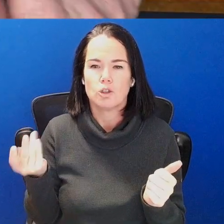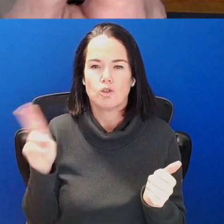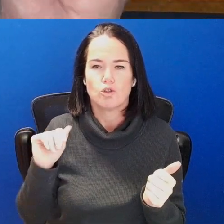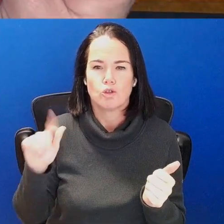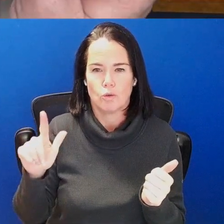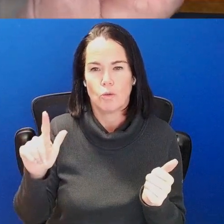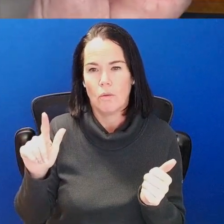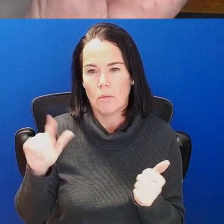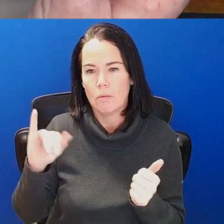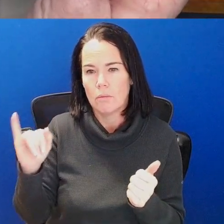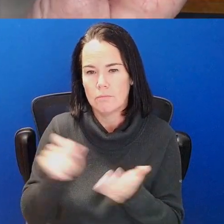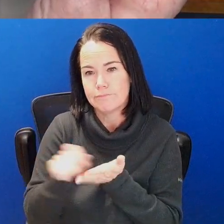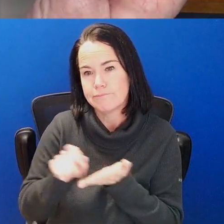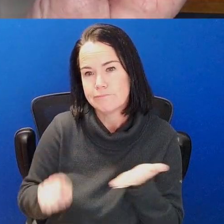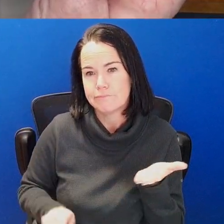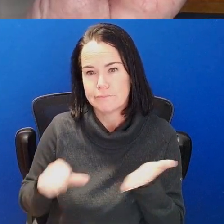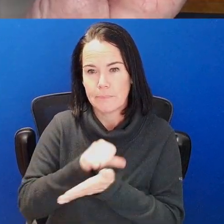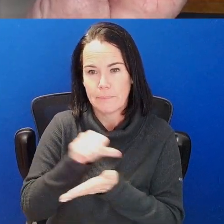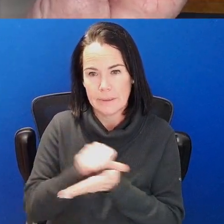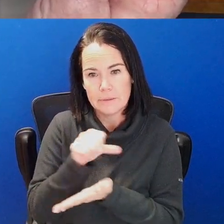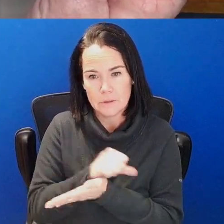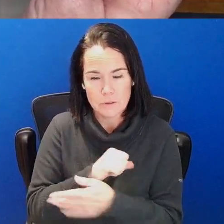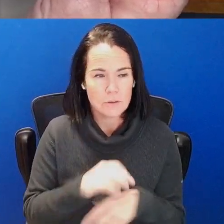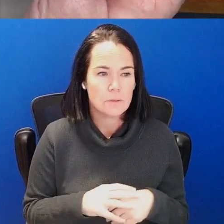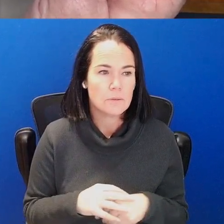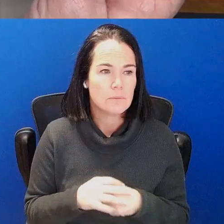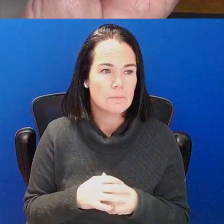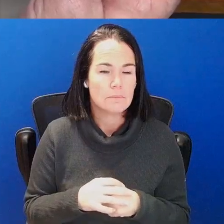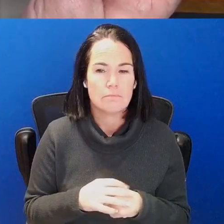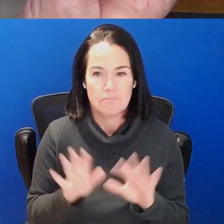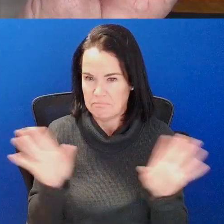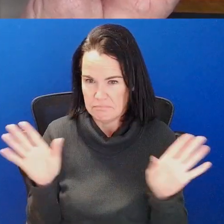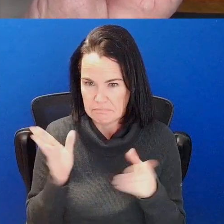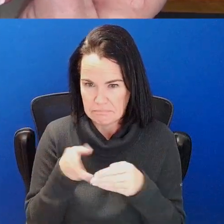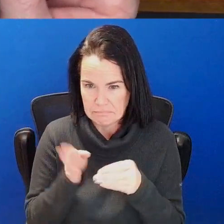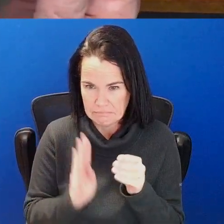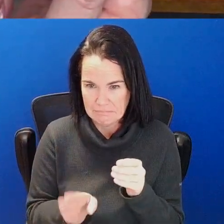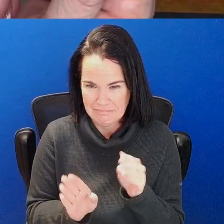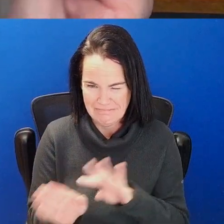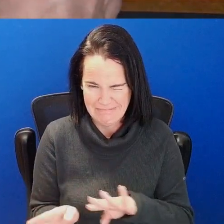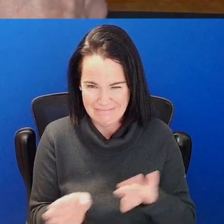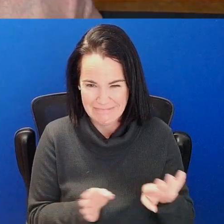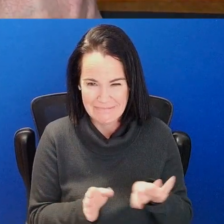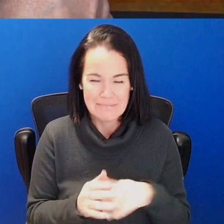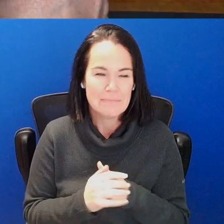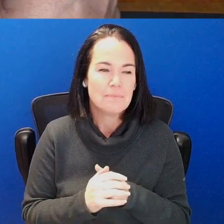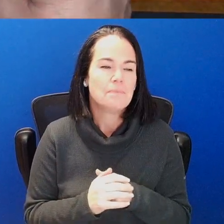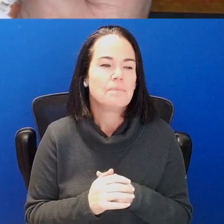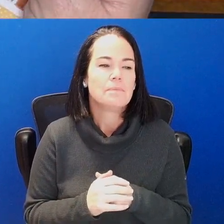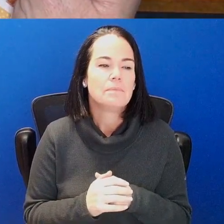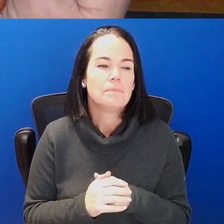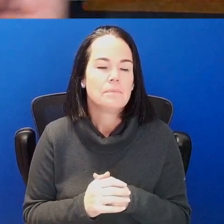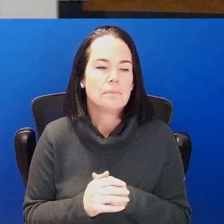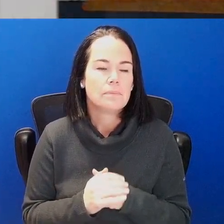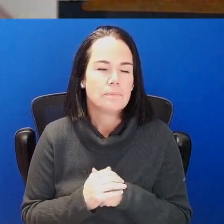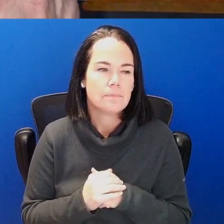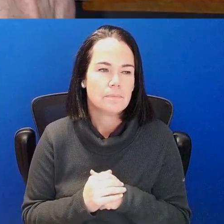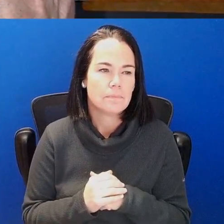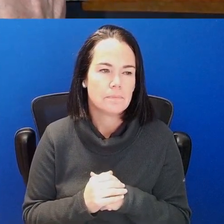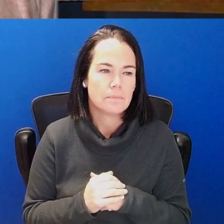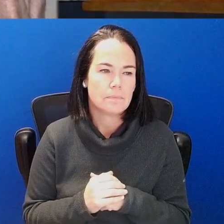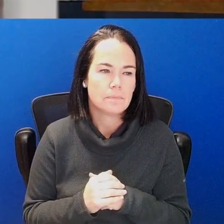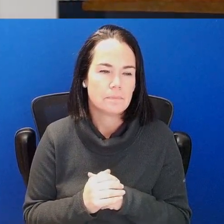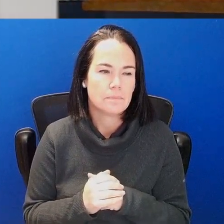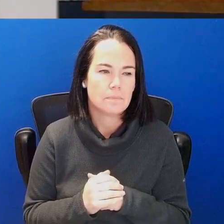my journaling pages. Full stop. Okay, So with